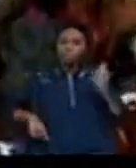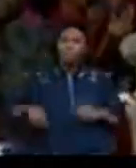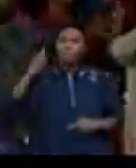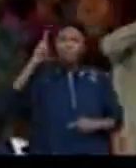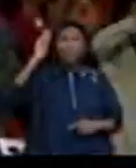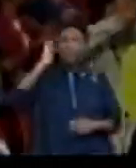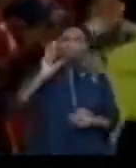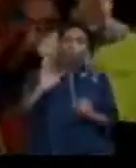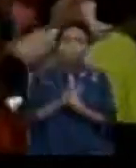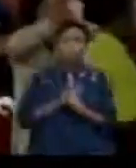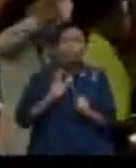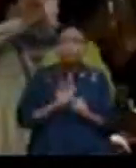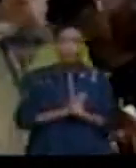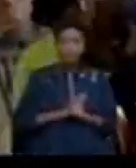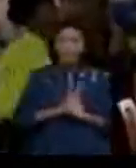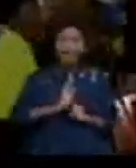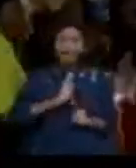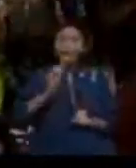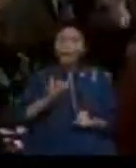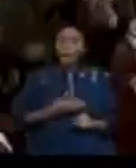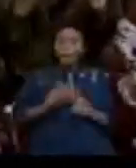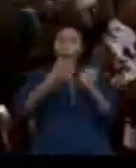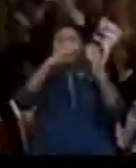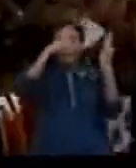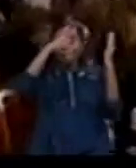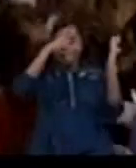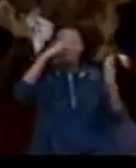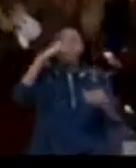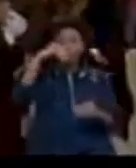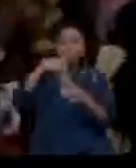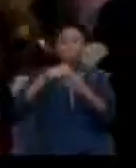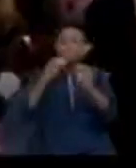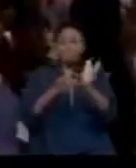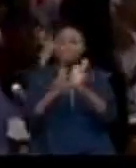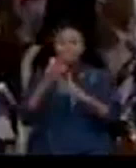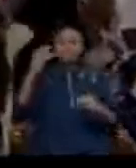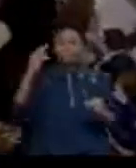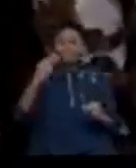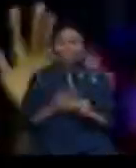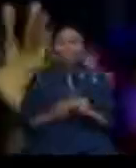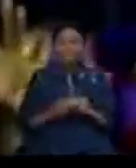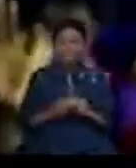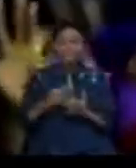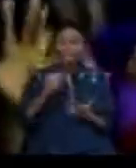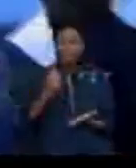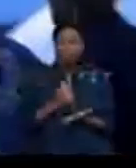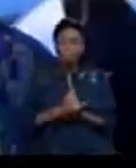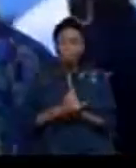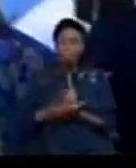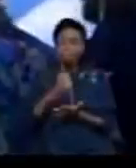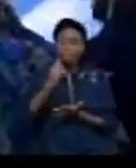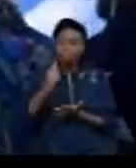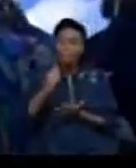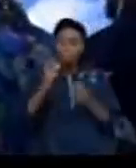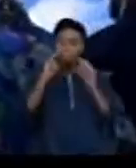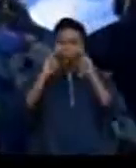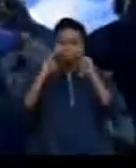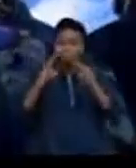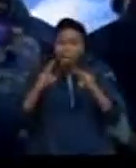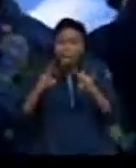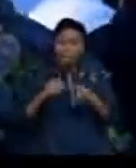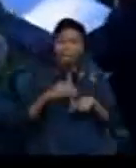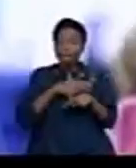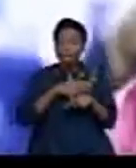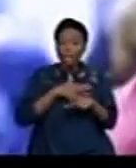will fulfill our expectation in Jesus' name. Look ahead. A new